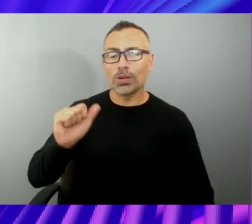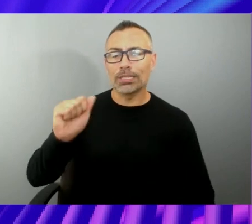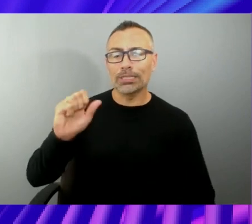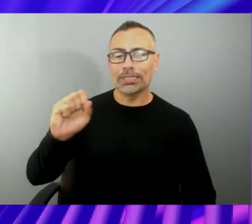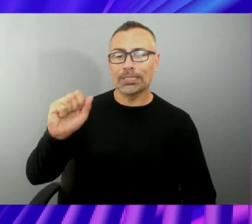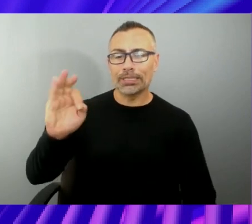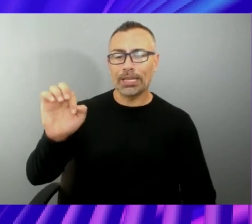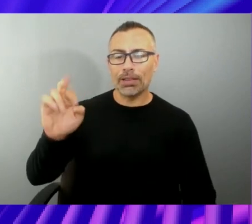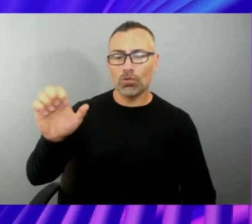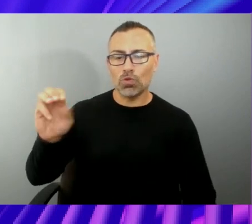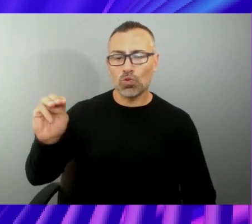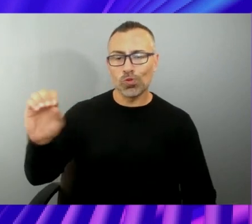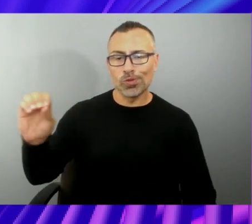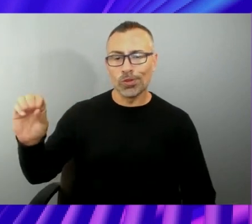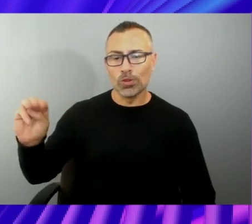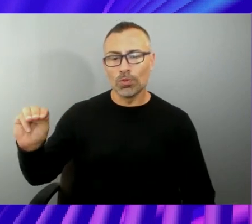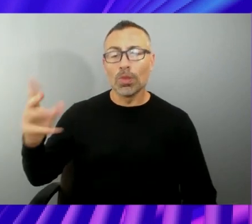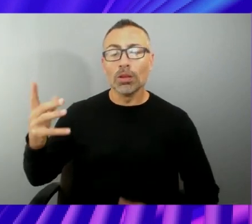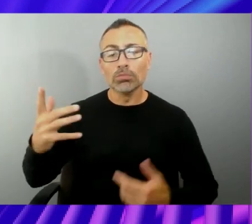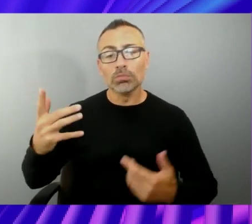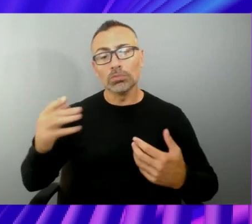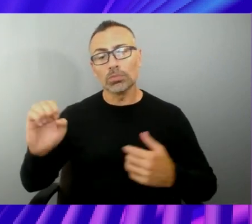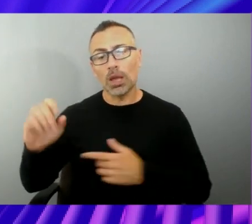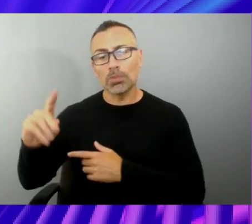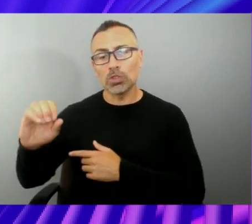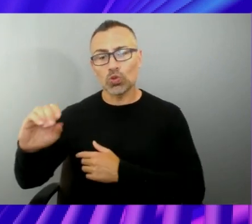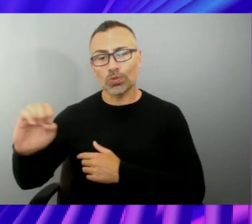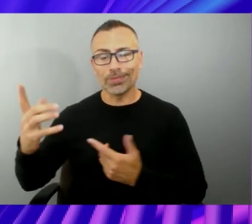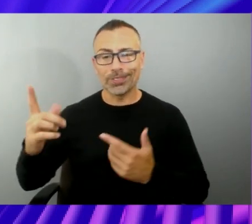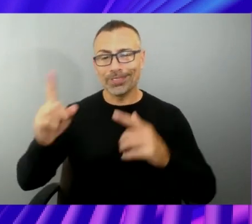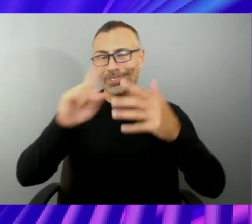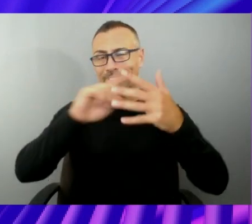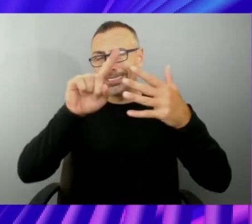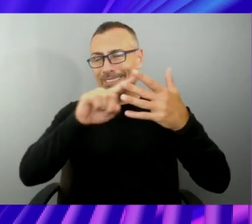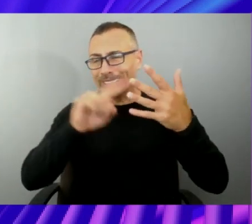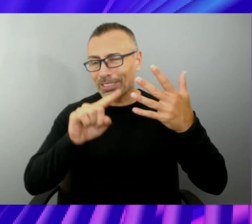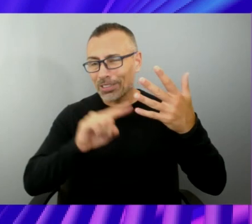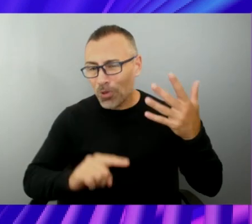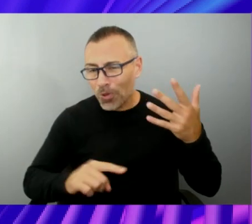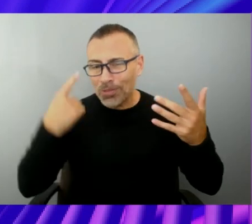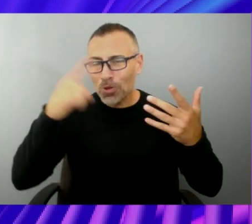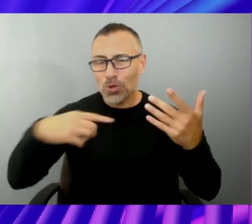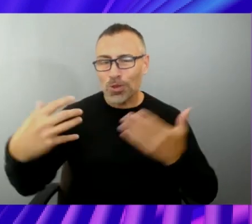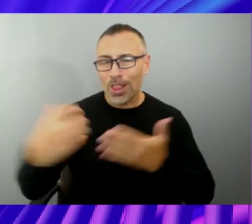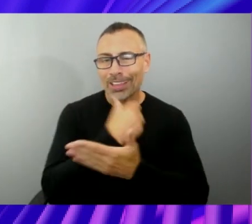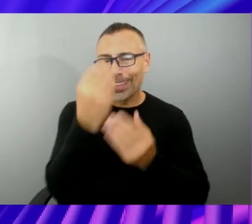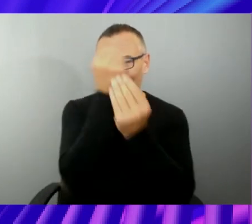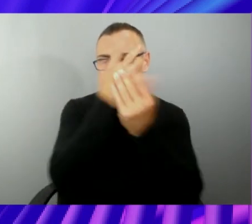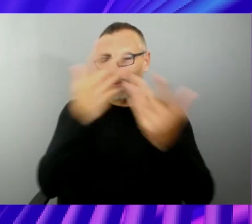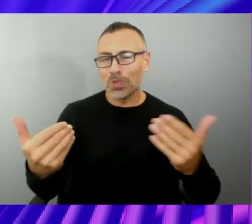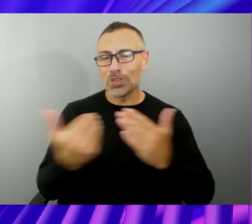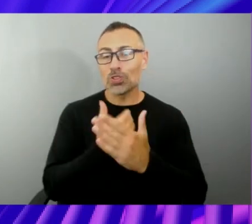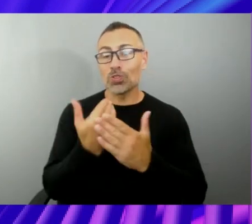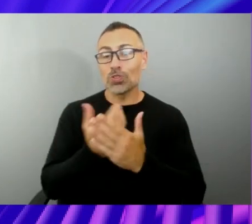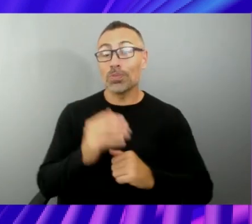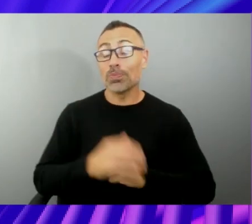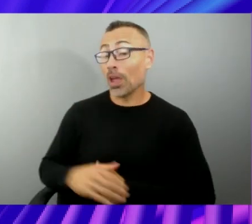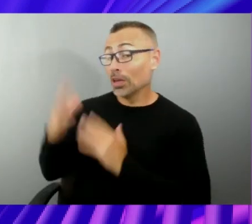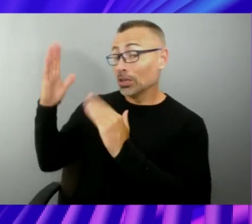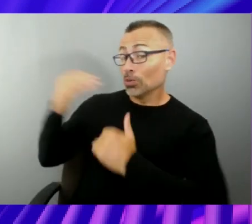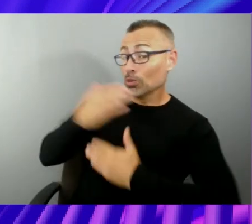Yeah. Excellent. Great. Well, I hope everyone enjoyed today's working session. And if you're here in Boston, come by,